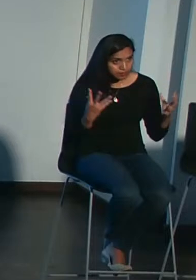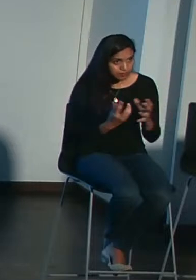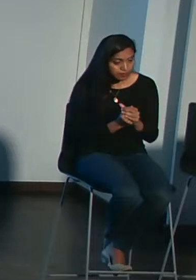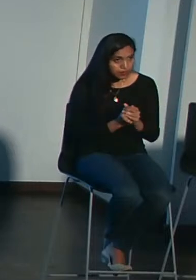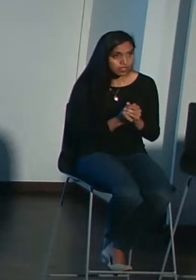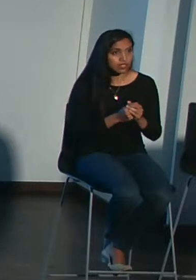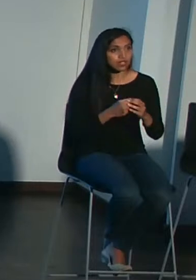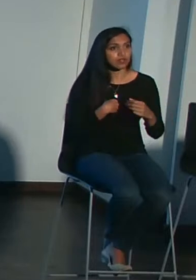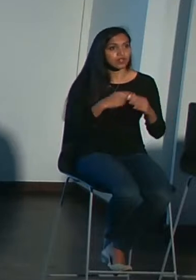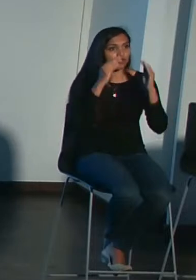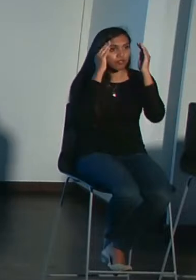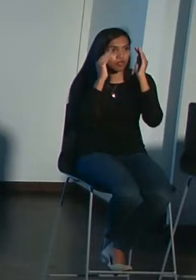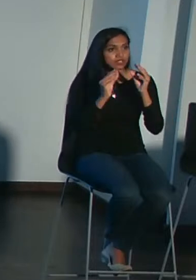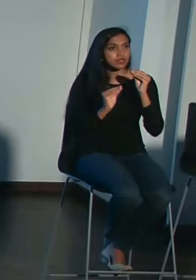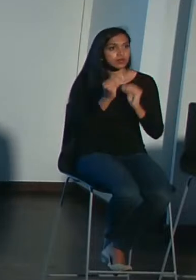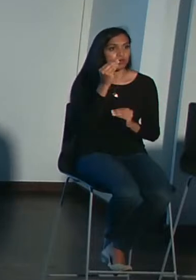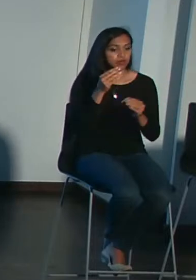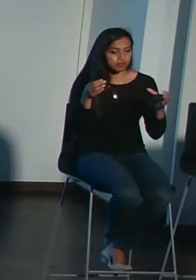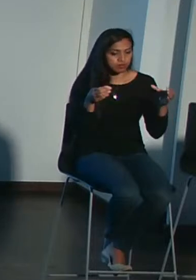I would like to focus on.